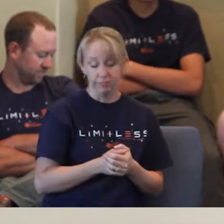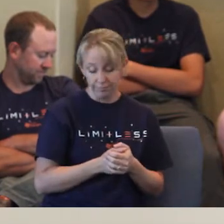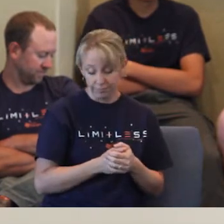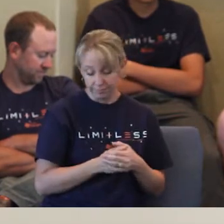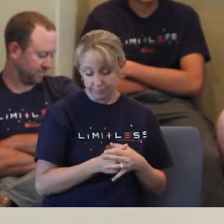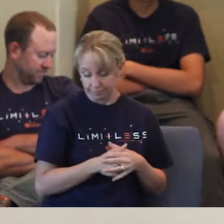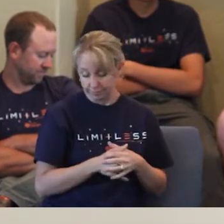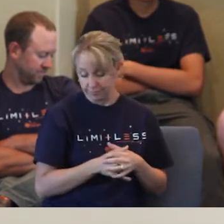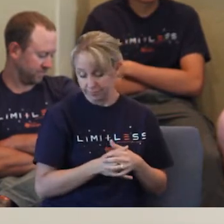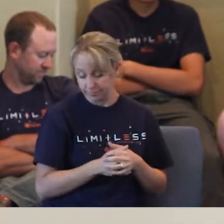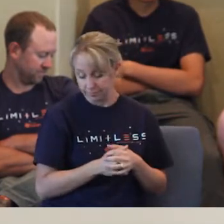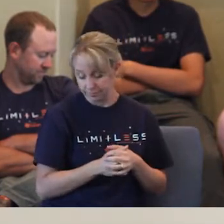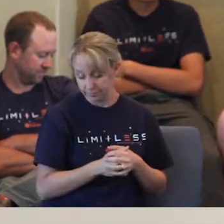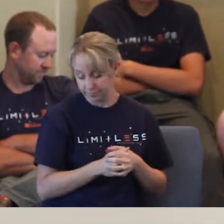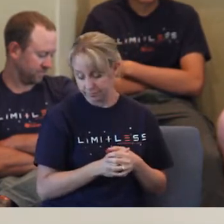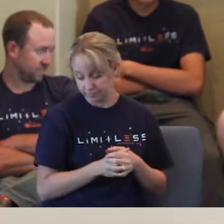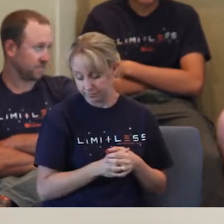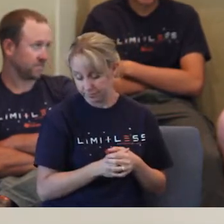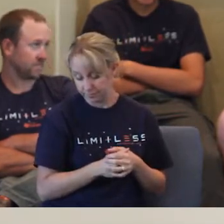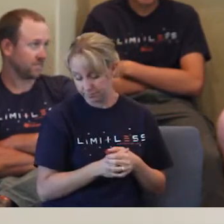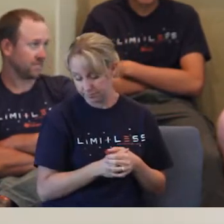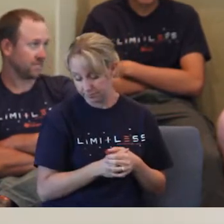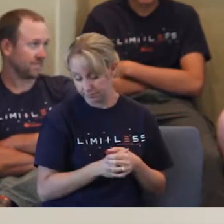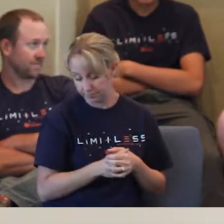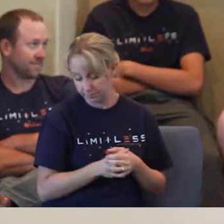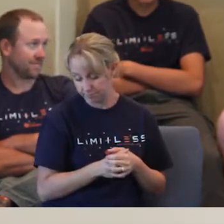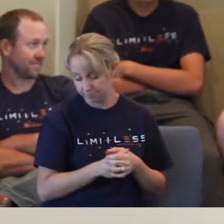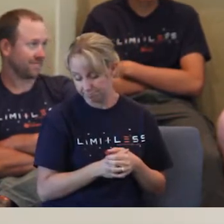through. And